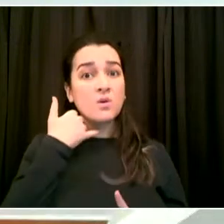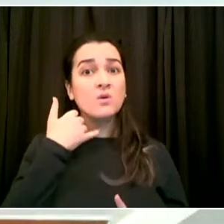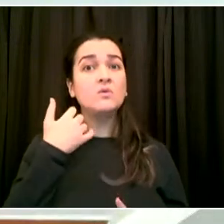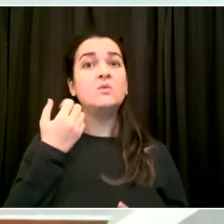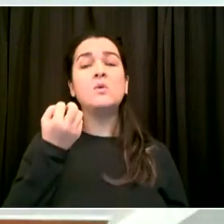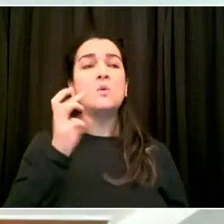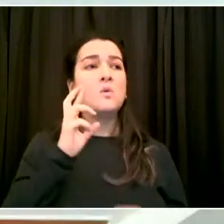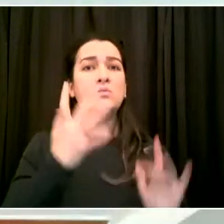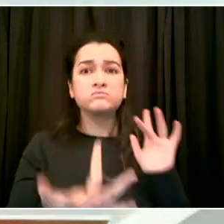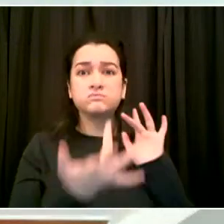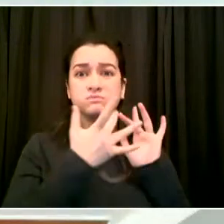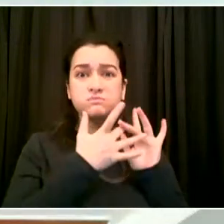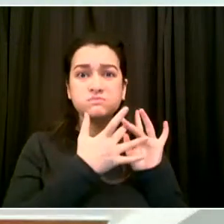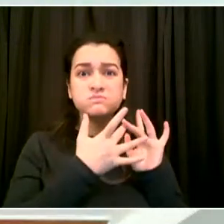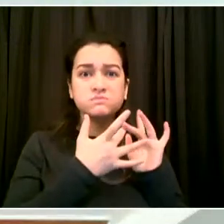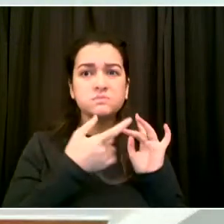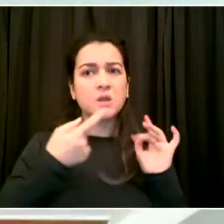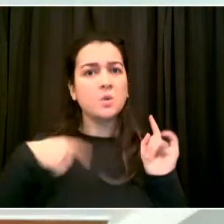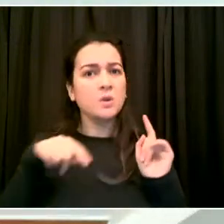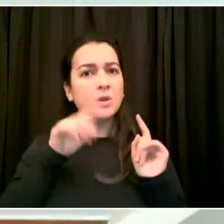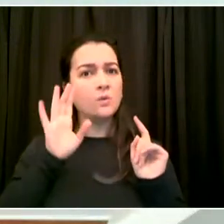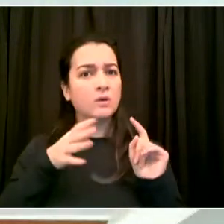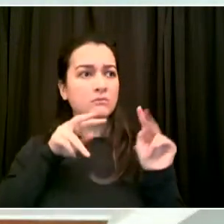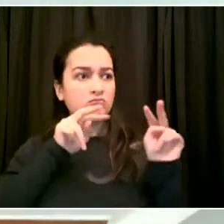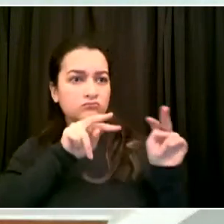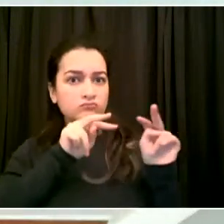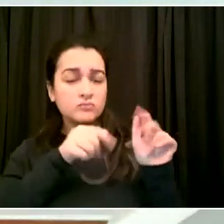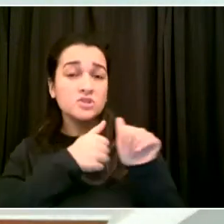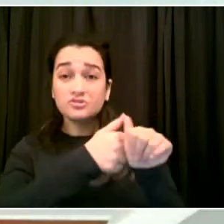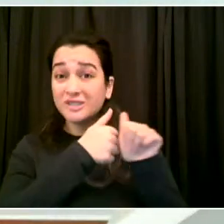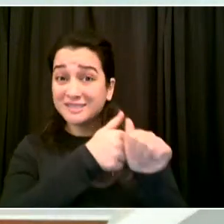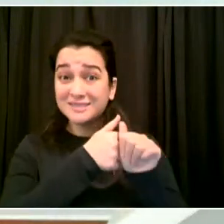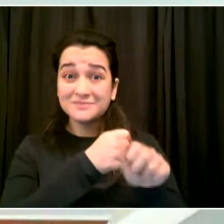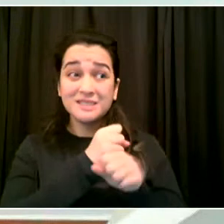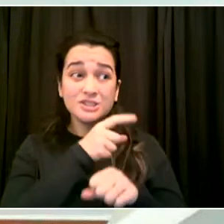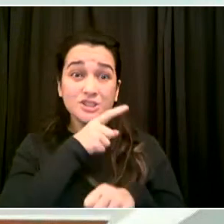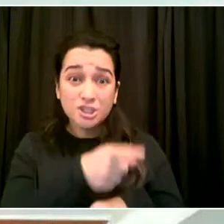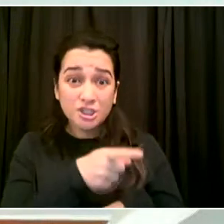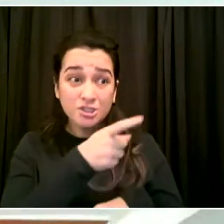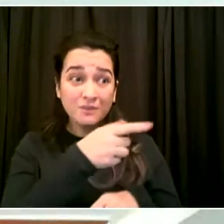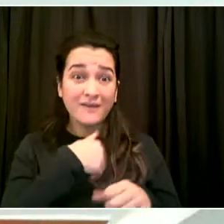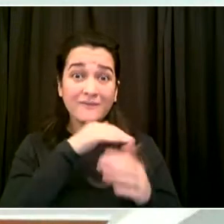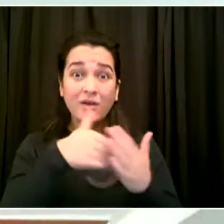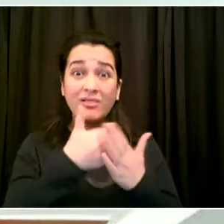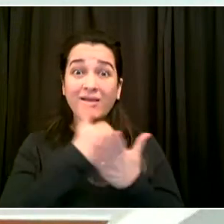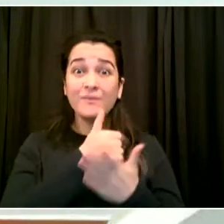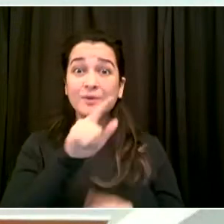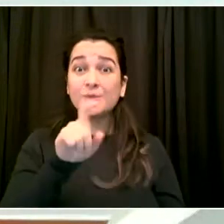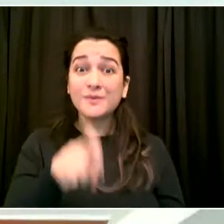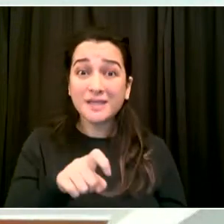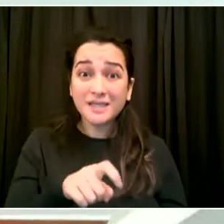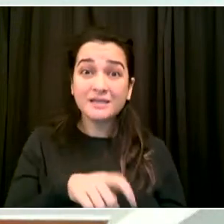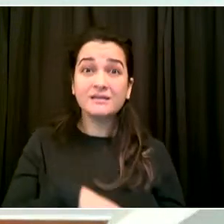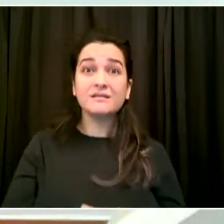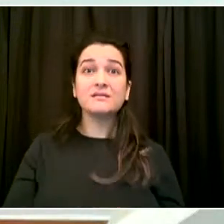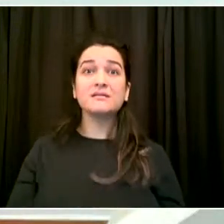New Yorkers are trusting us, and we will continue to do our good work to drive cases down. But you can also call us at 212-COVID-19 anytime. Thank